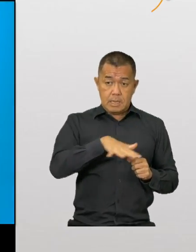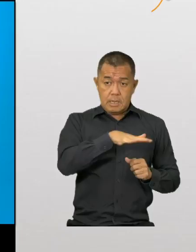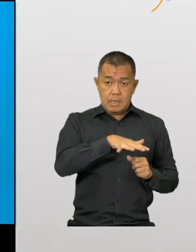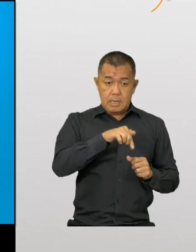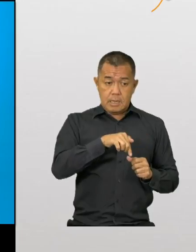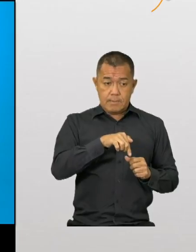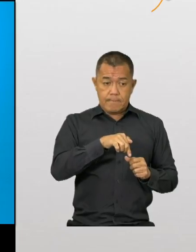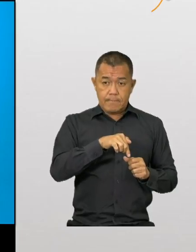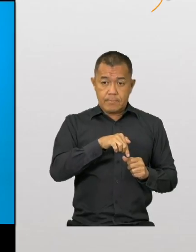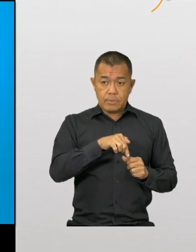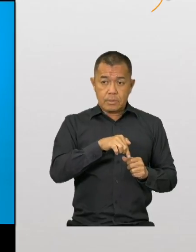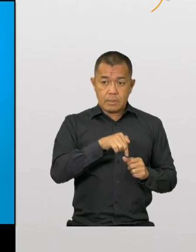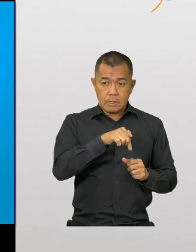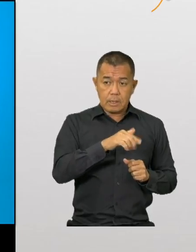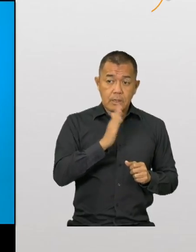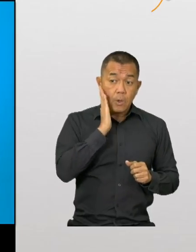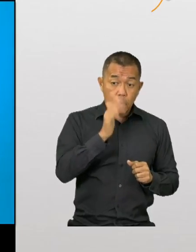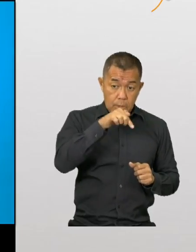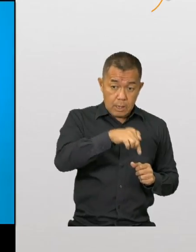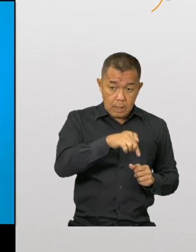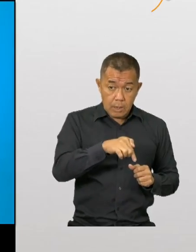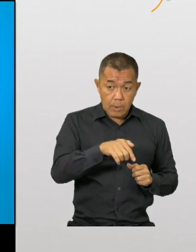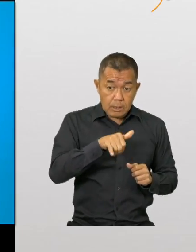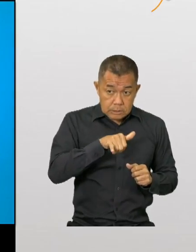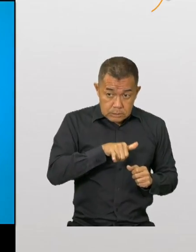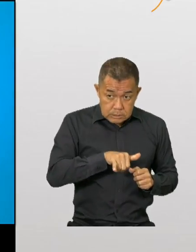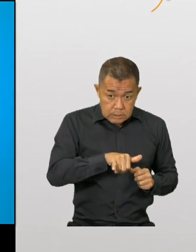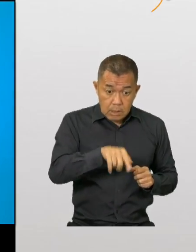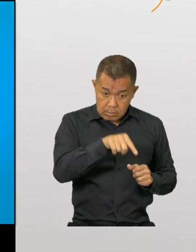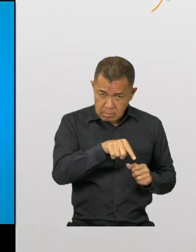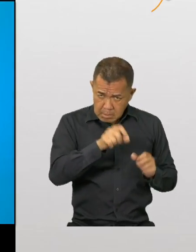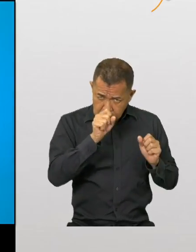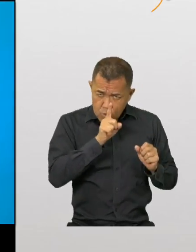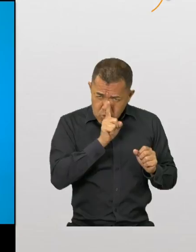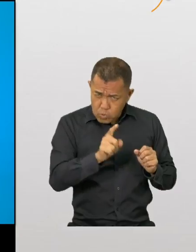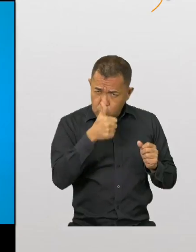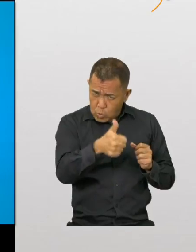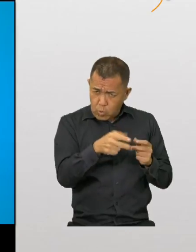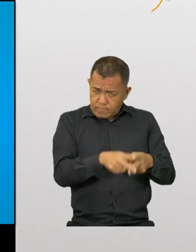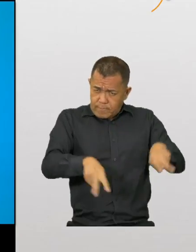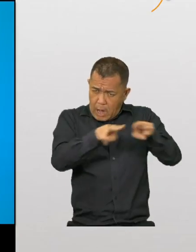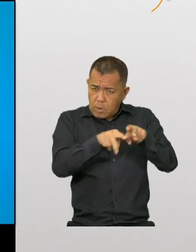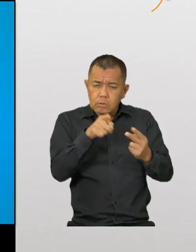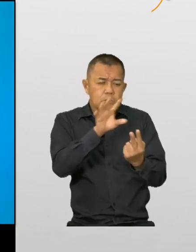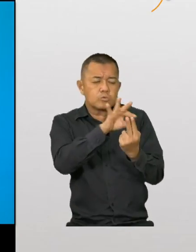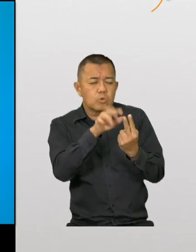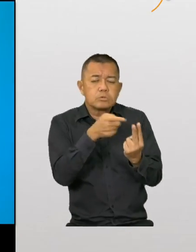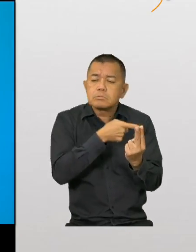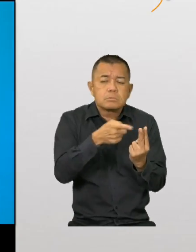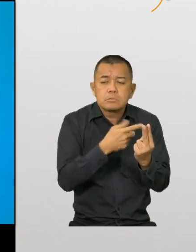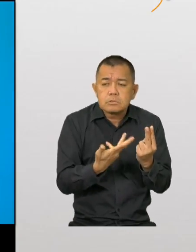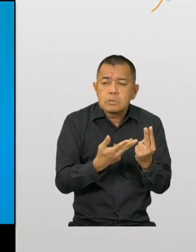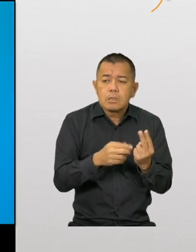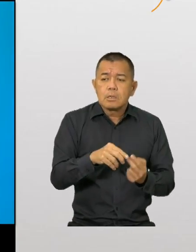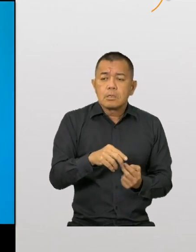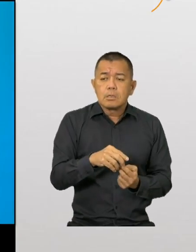Will their flats still hold values? What options do they have? Why are their leases for 99 years?